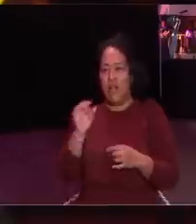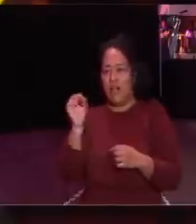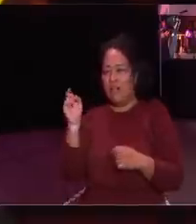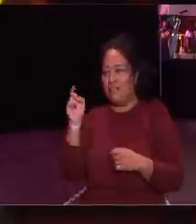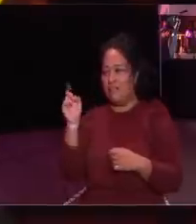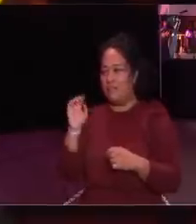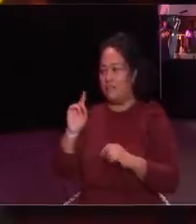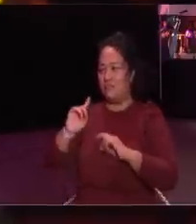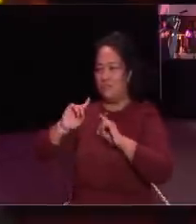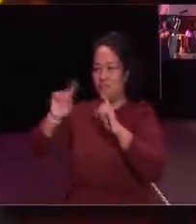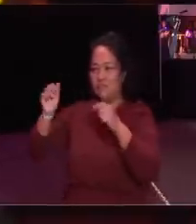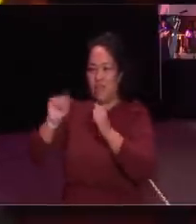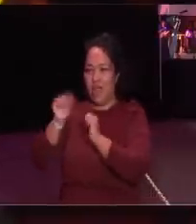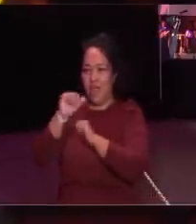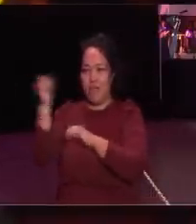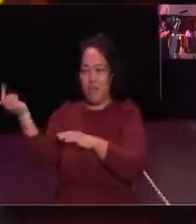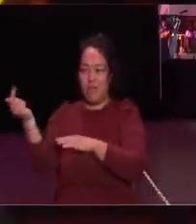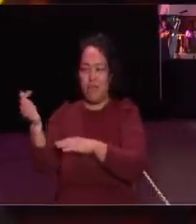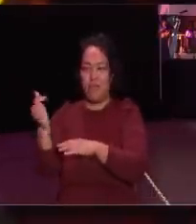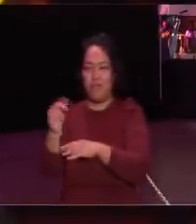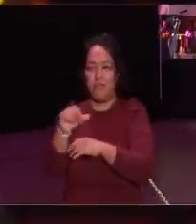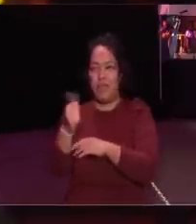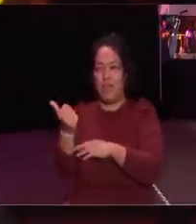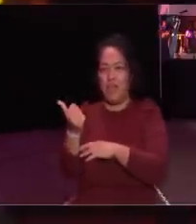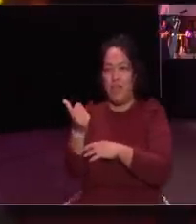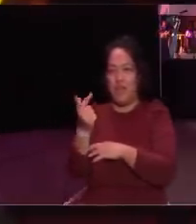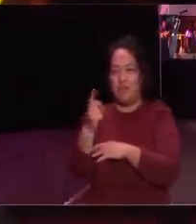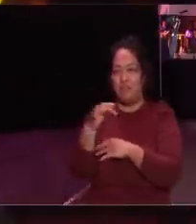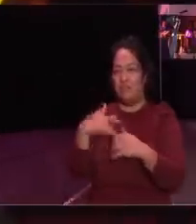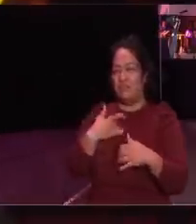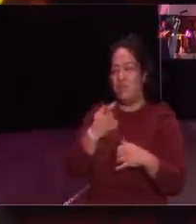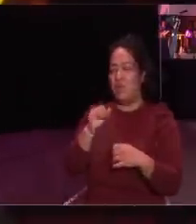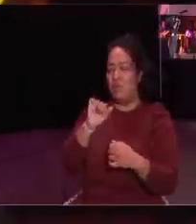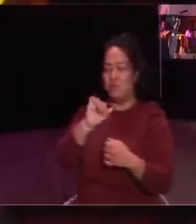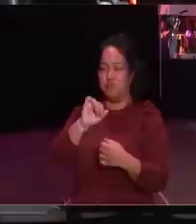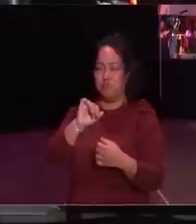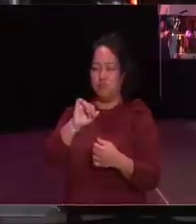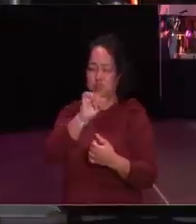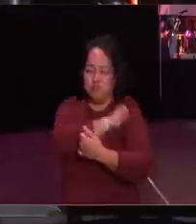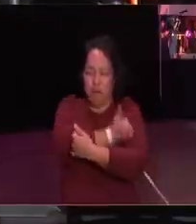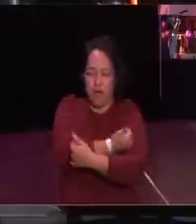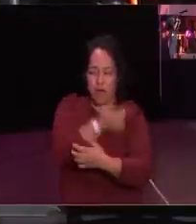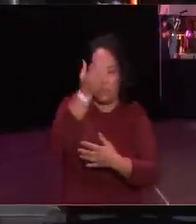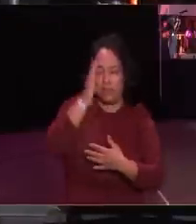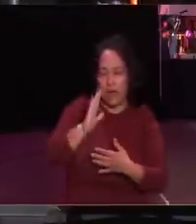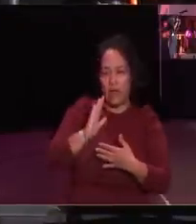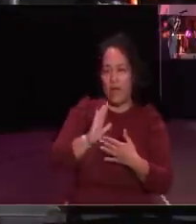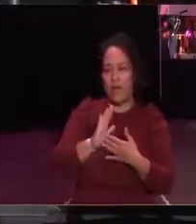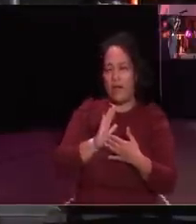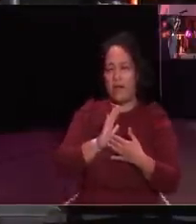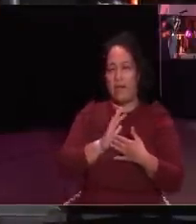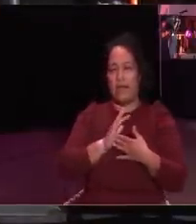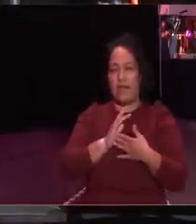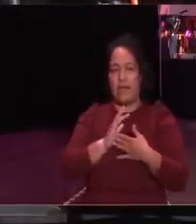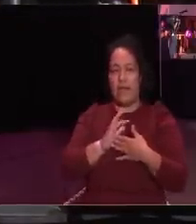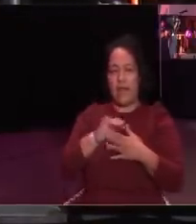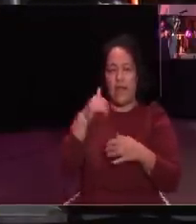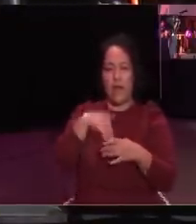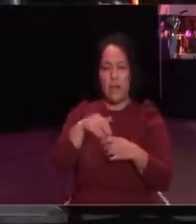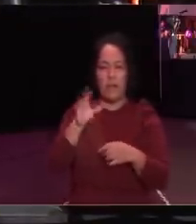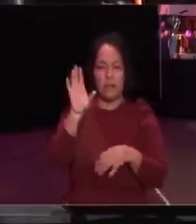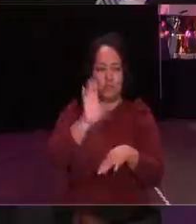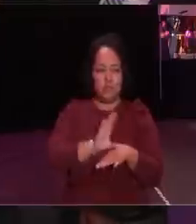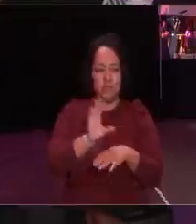to go anywhere else. A sentir el poder de Dios. To feel the power of God. En mi iglesia no hay poder de Dios. In my church there's